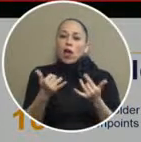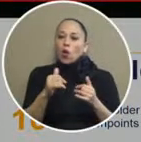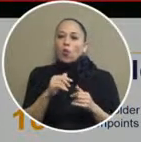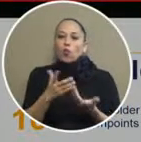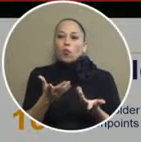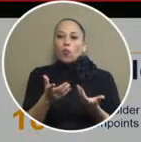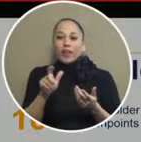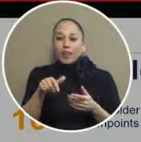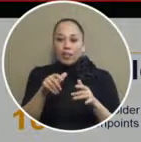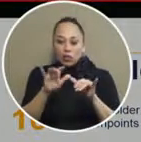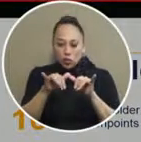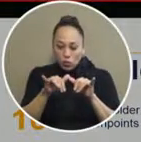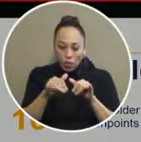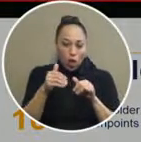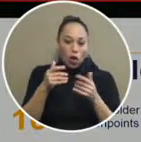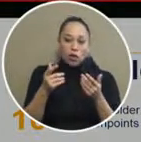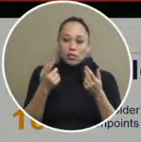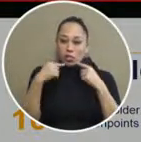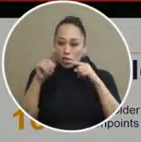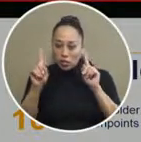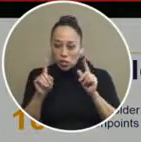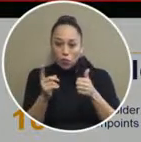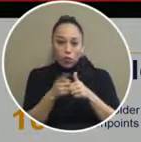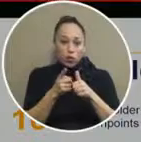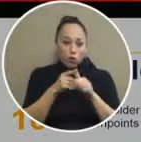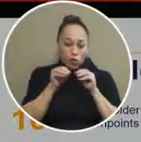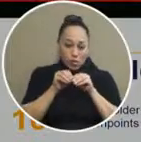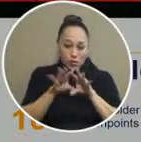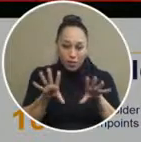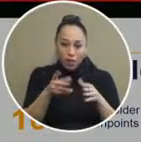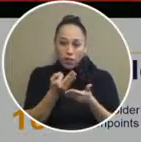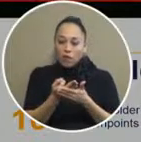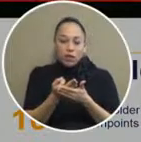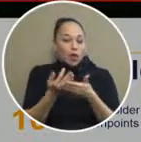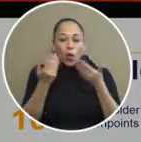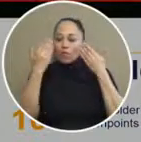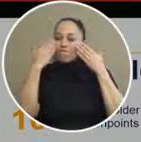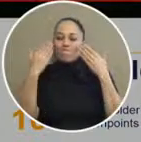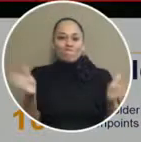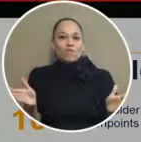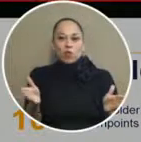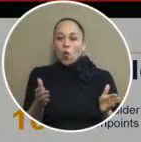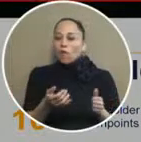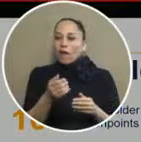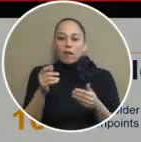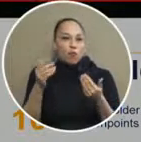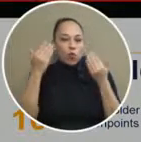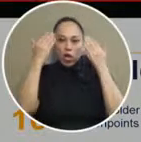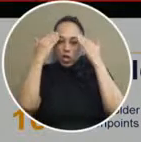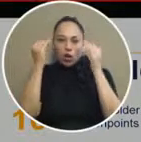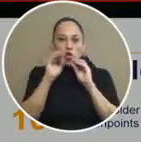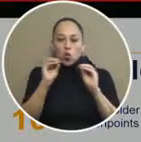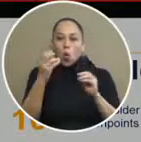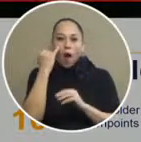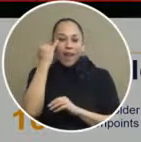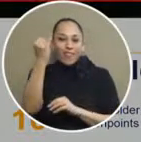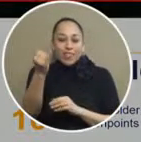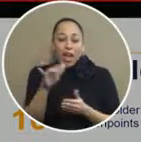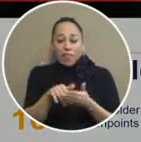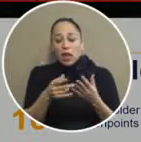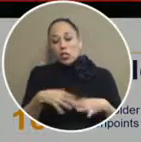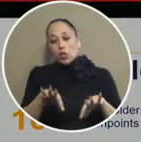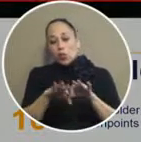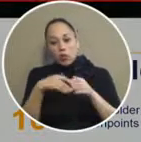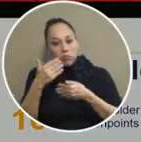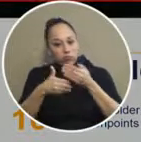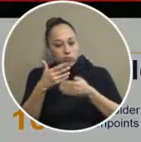how successful the initial deployment of the funds is, we will have no idea how to course correct. And that's just really, really important as we